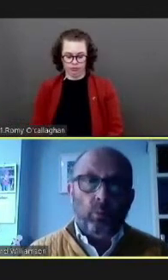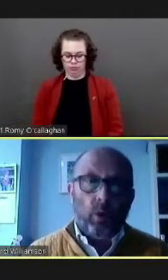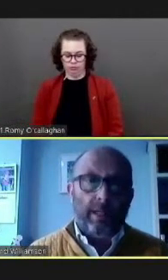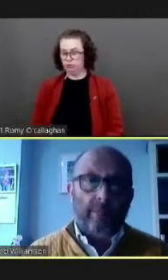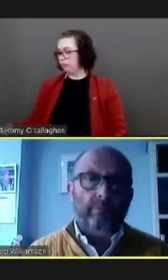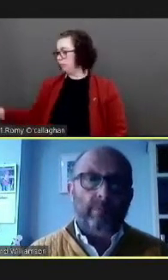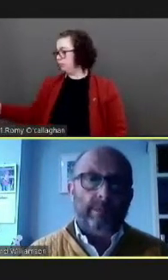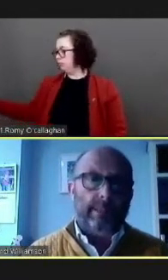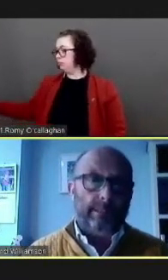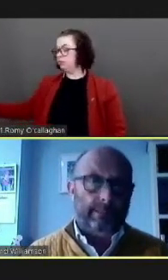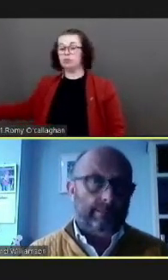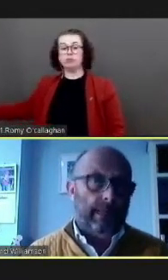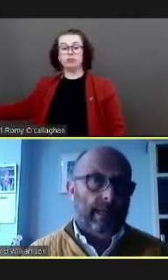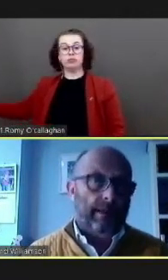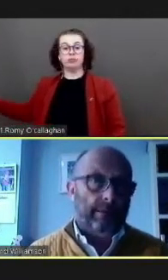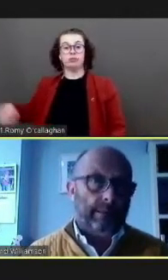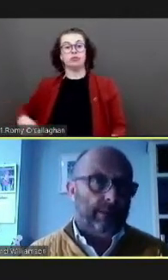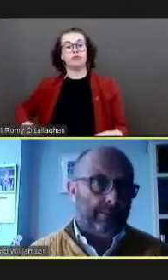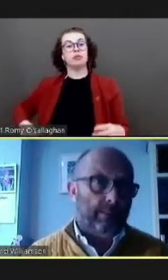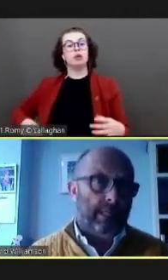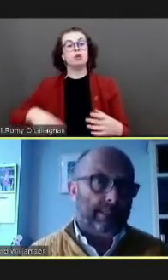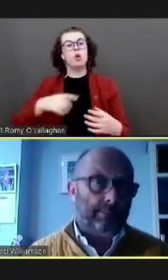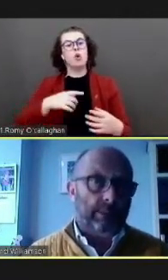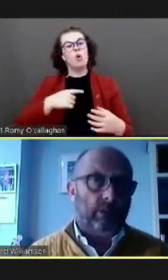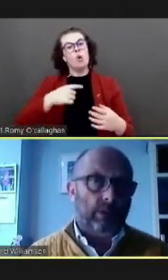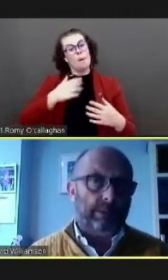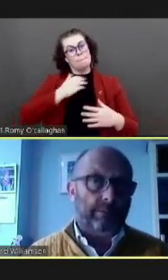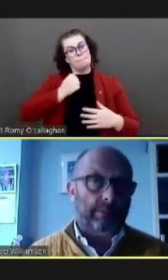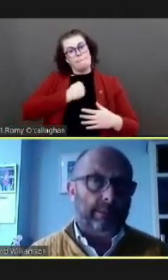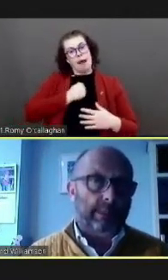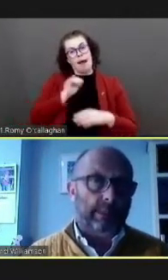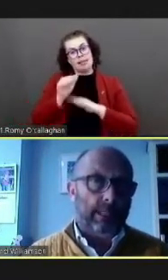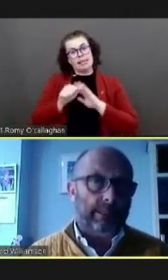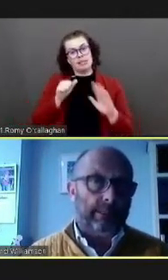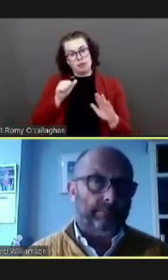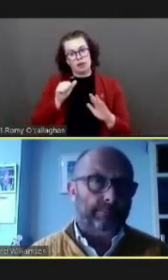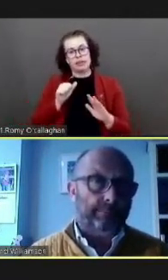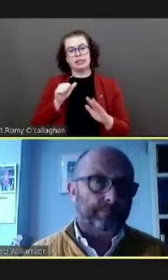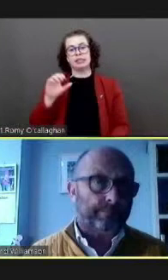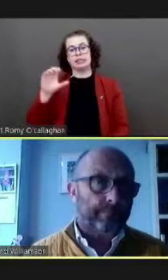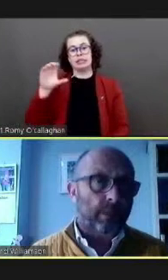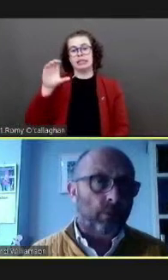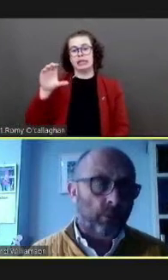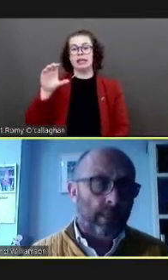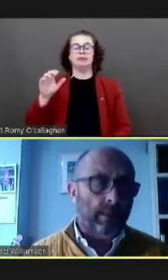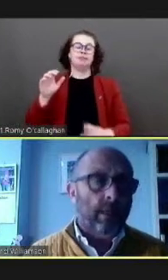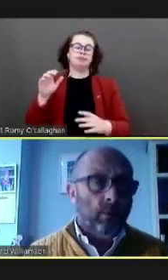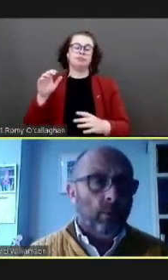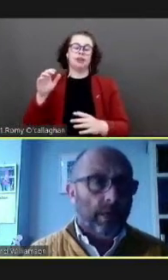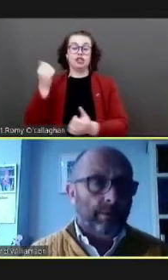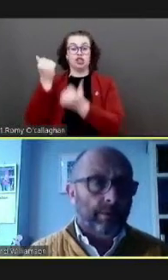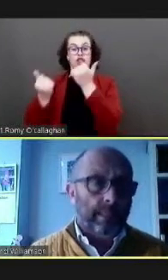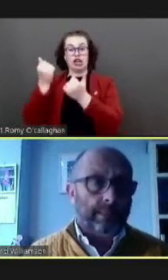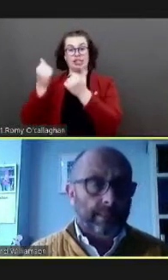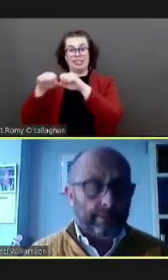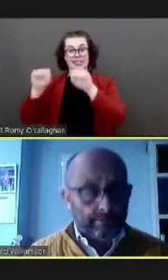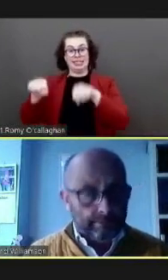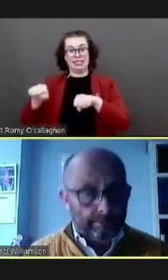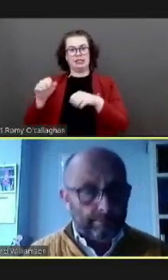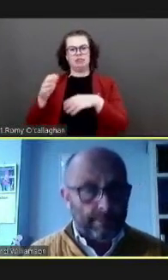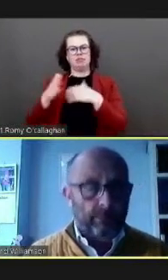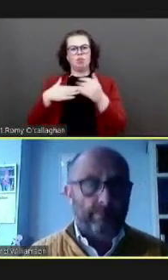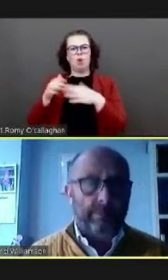So what influences, in our experience, in my experience, contact with the CTS? Well, one of the things,